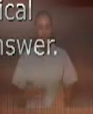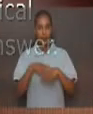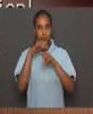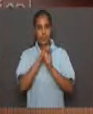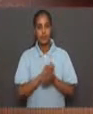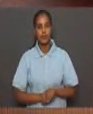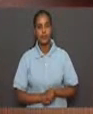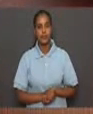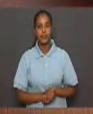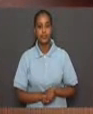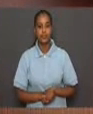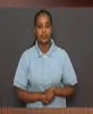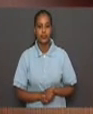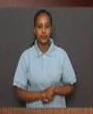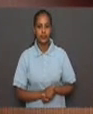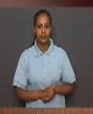Time's up.